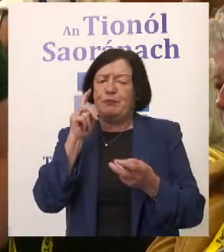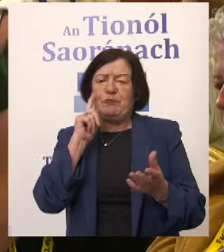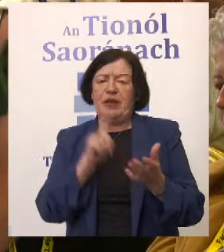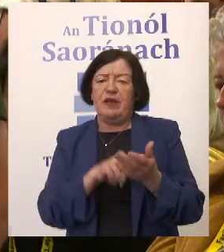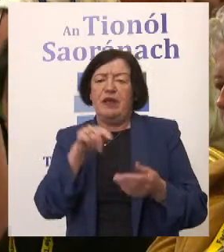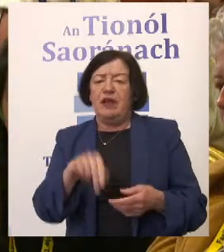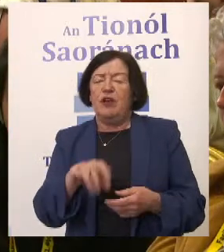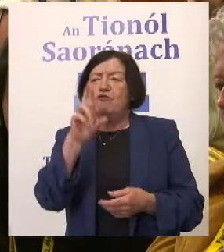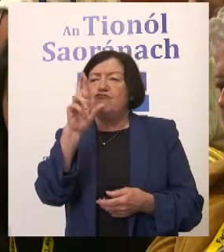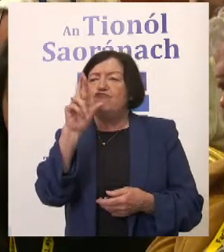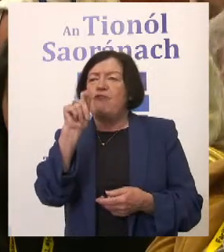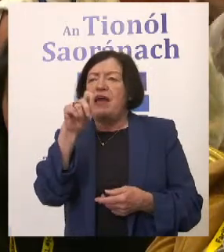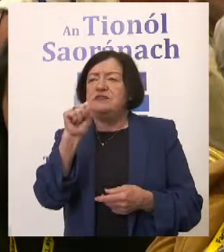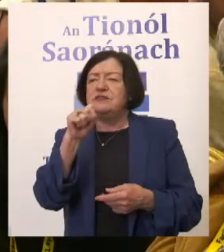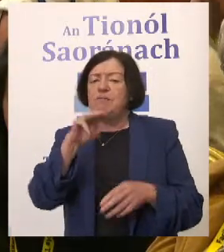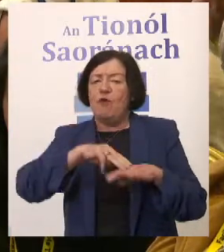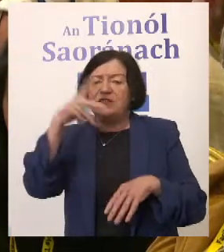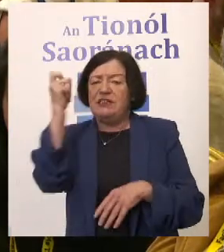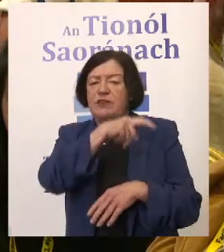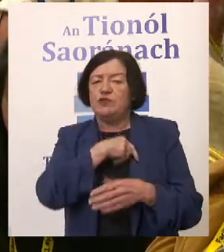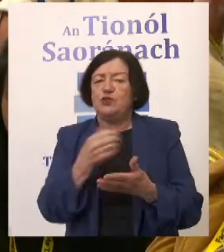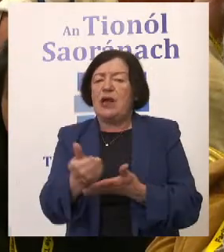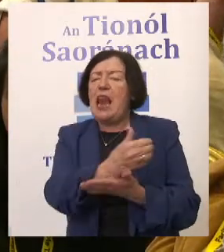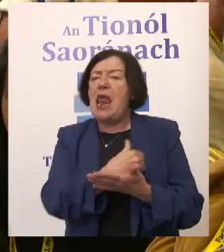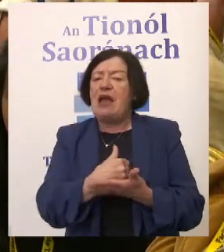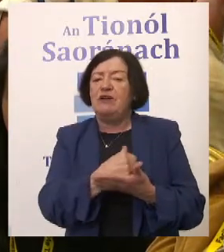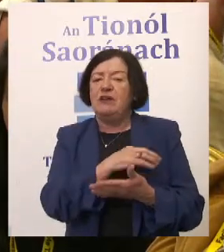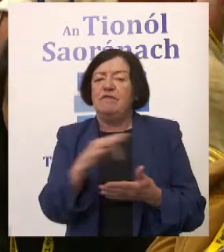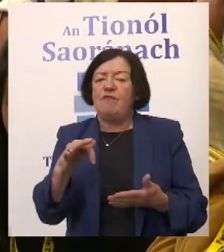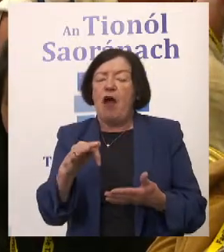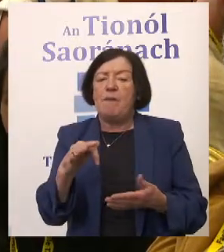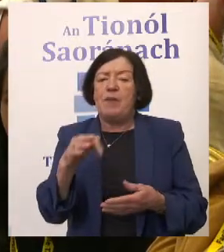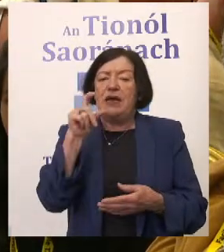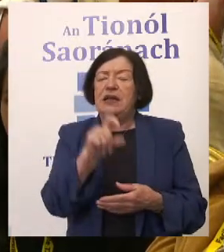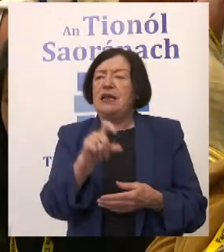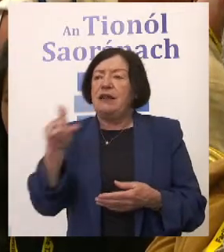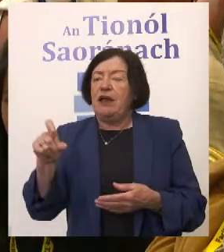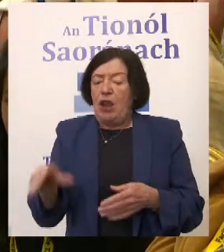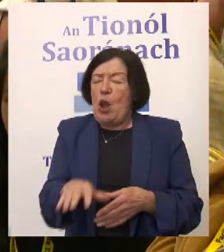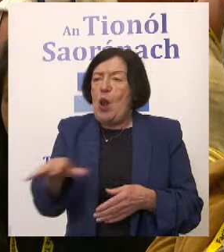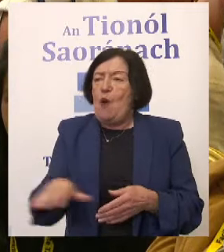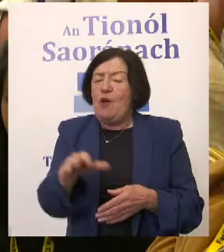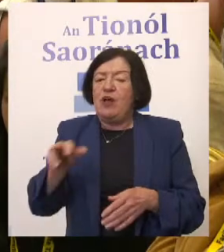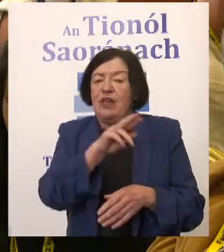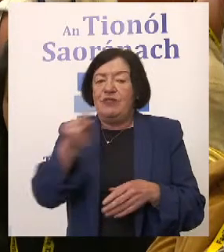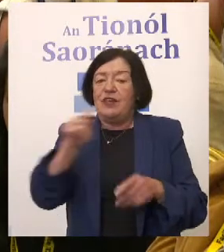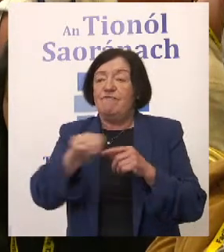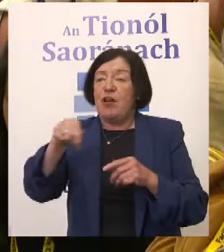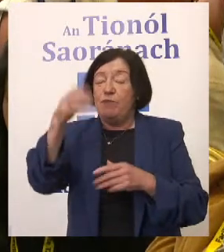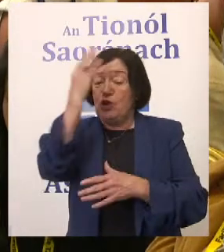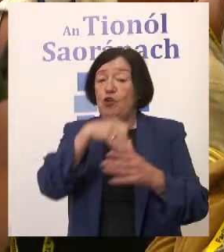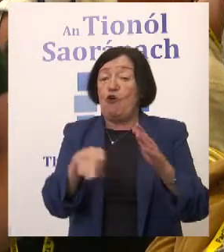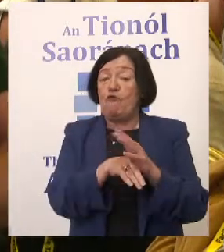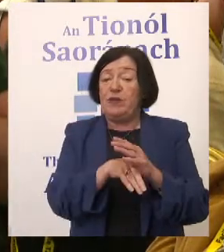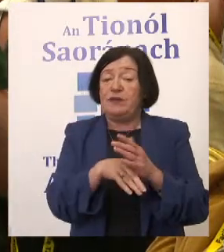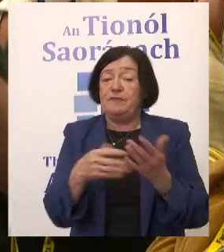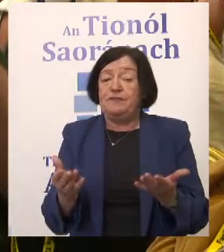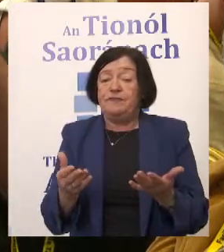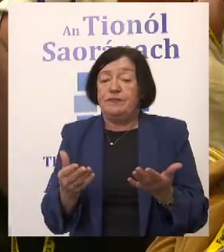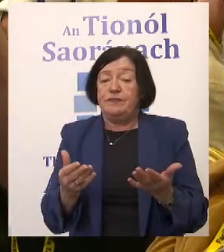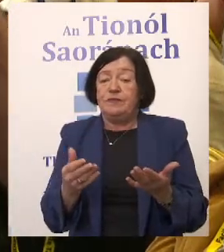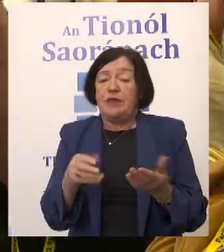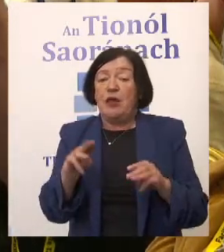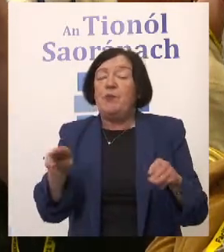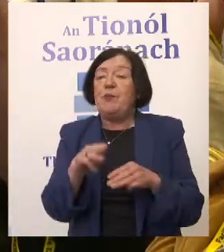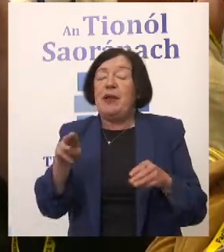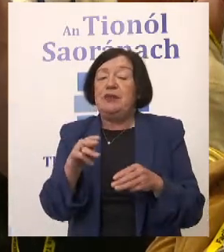rates are harder to collect from a local authority than they are from a centralised government, as in